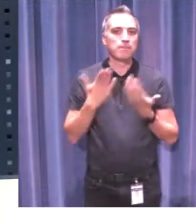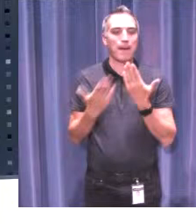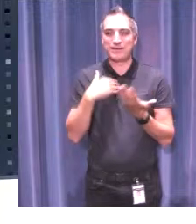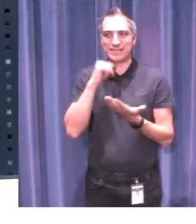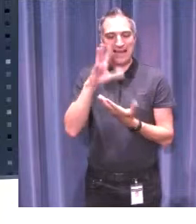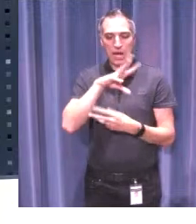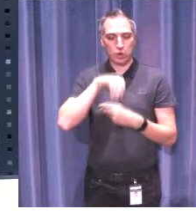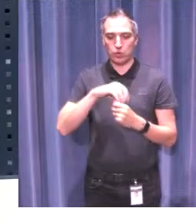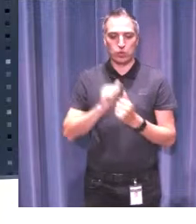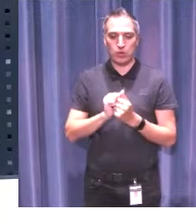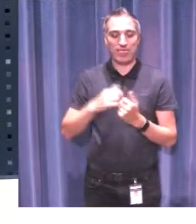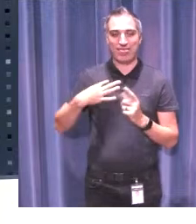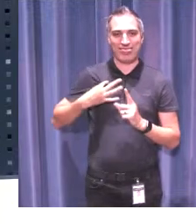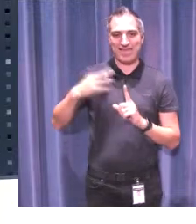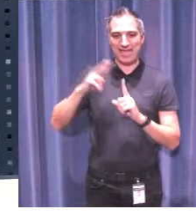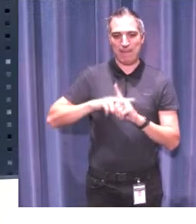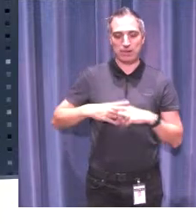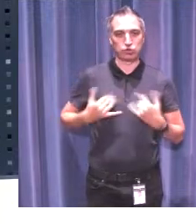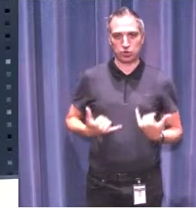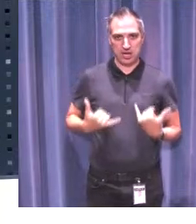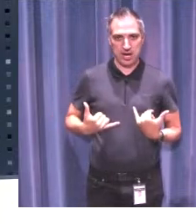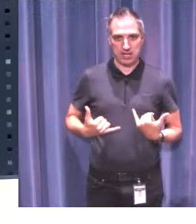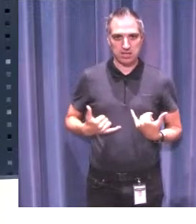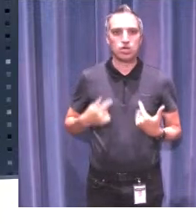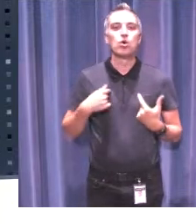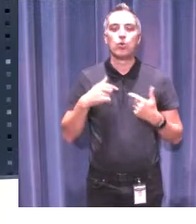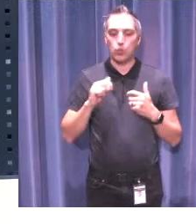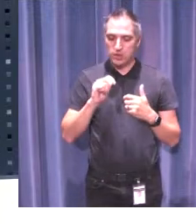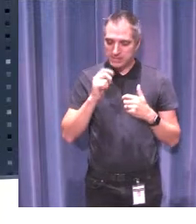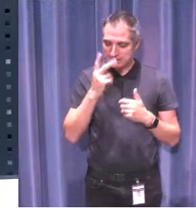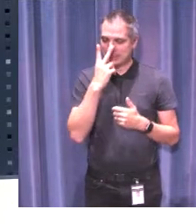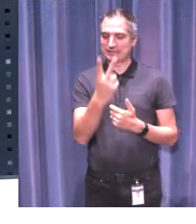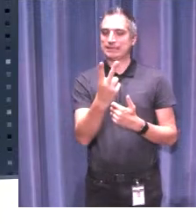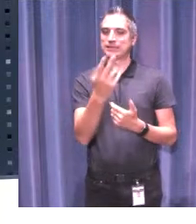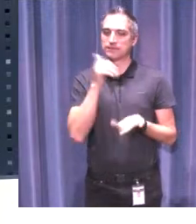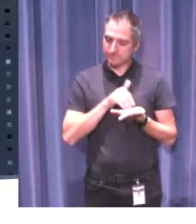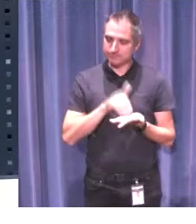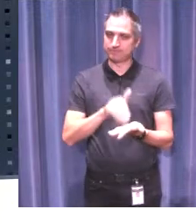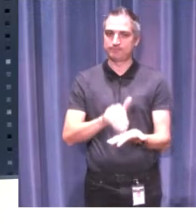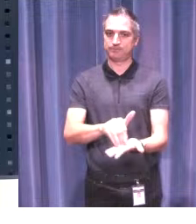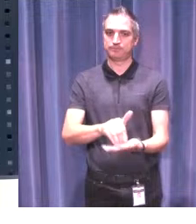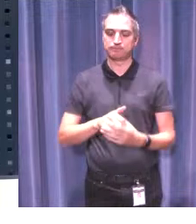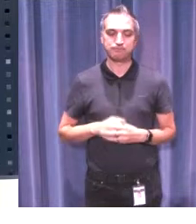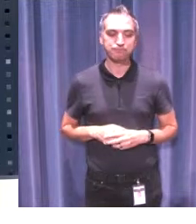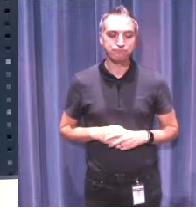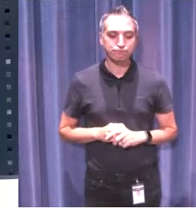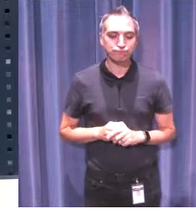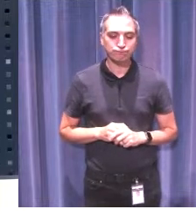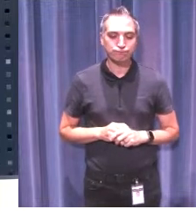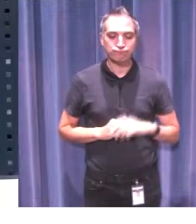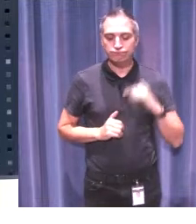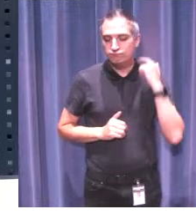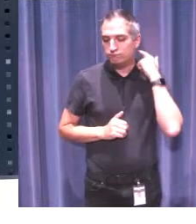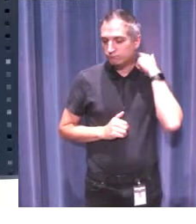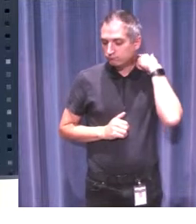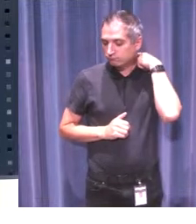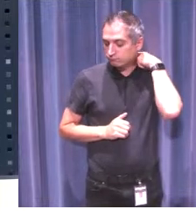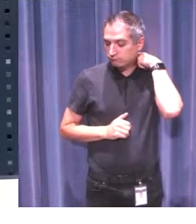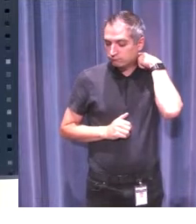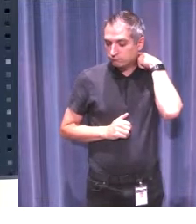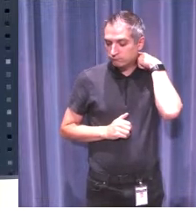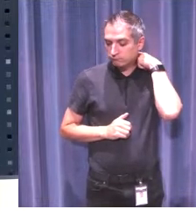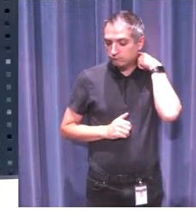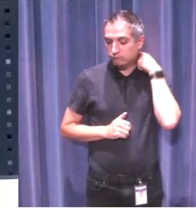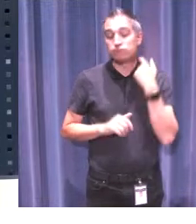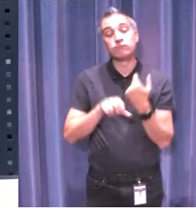an application today. That's what we face quite a bit. I think the other thing